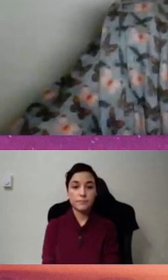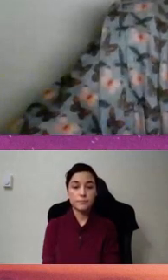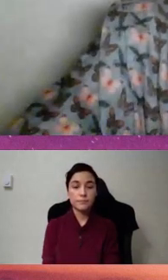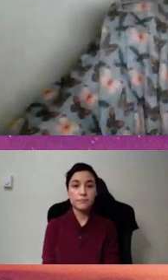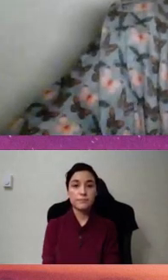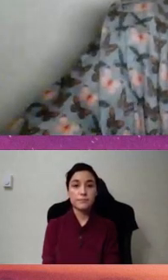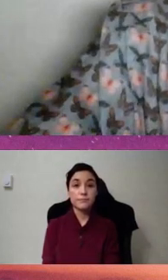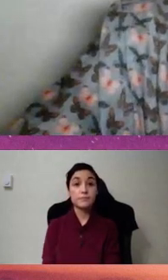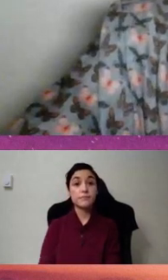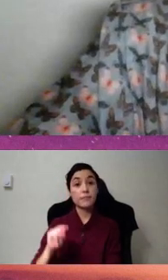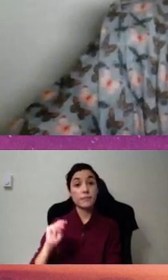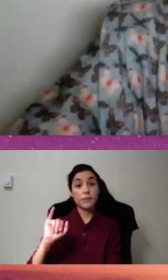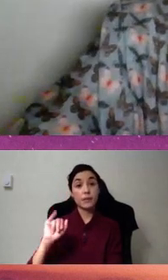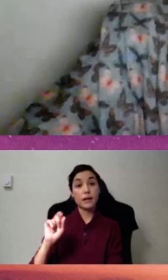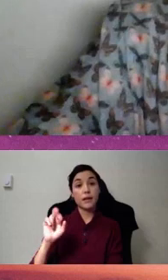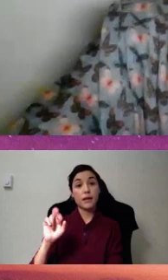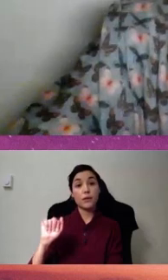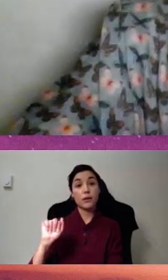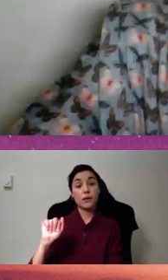Mahkyra or Randy?